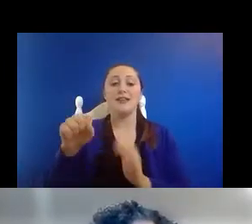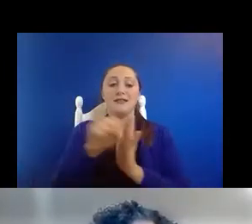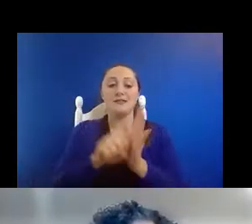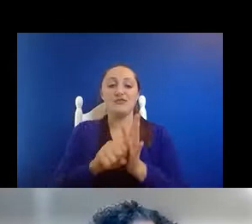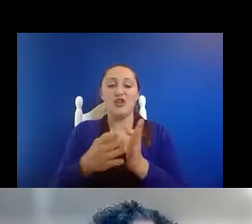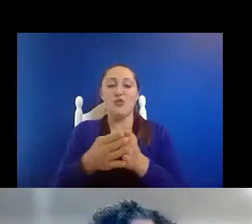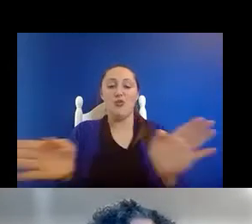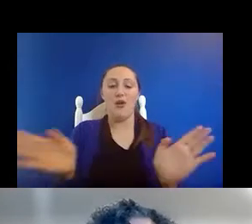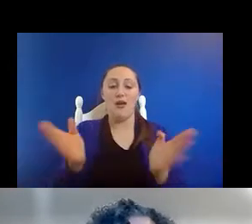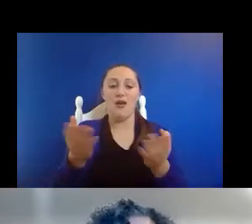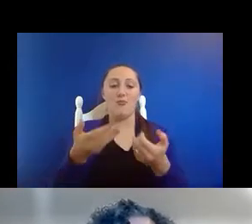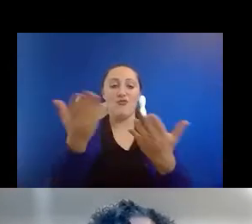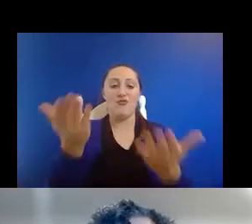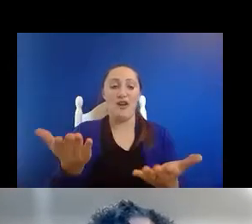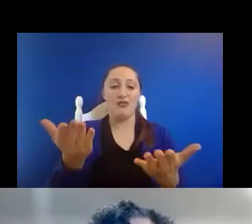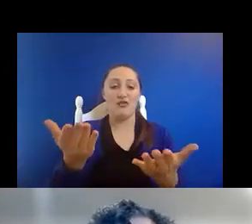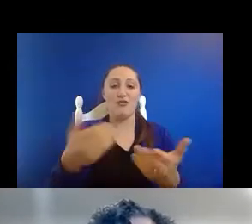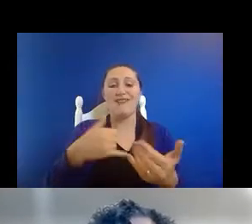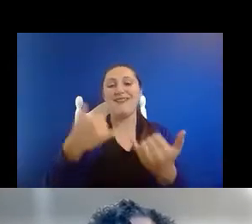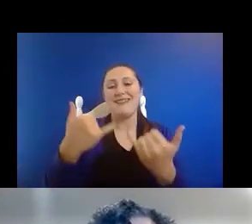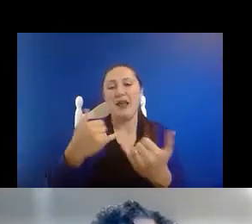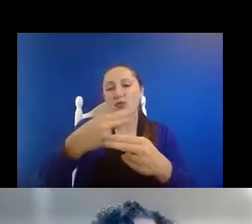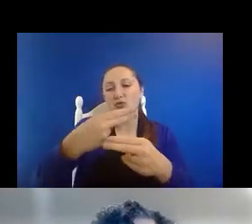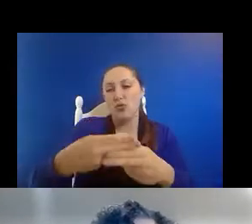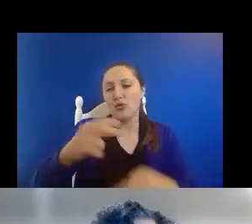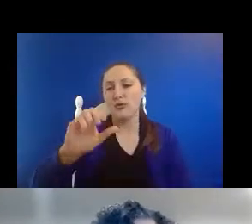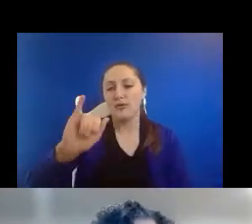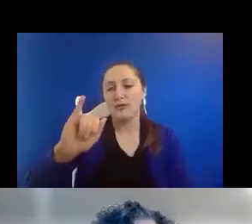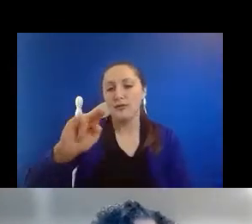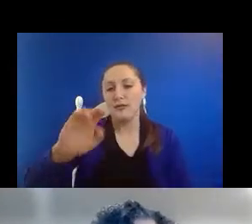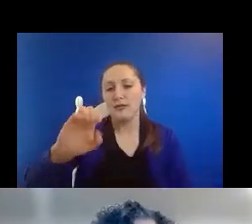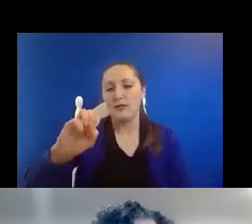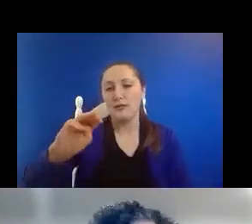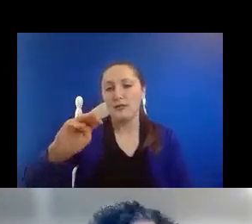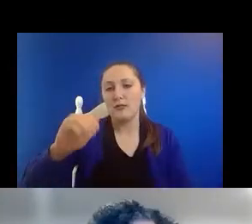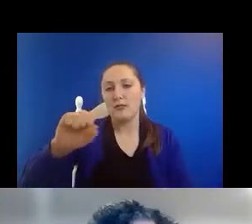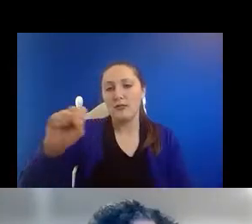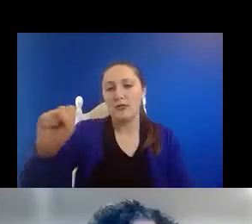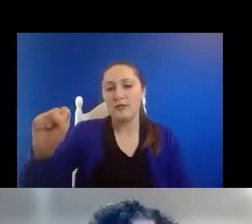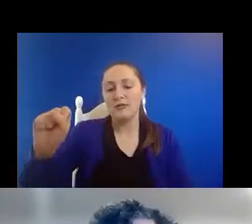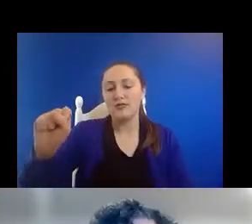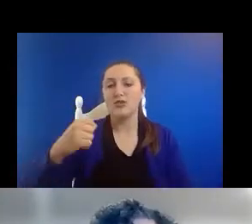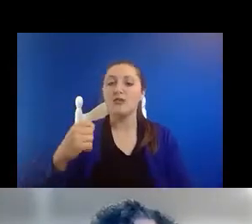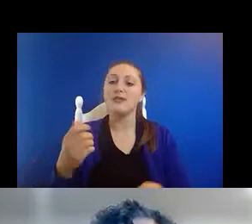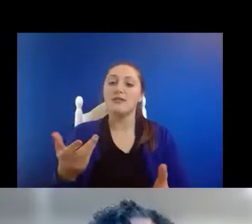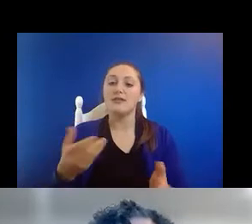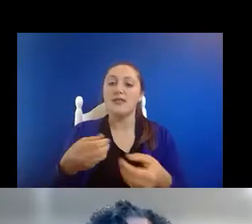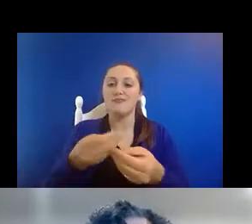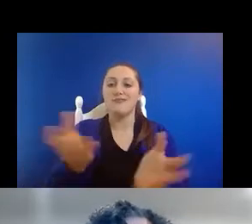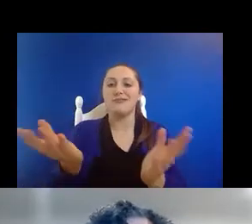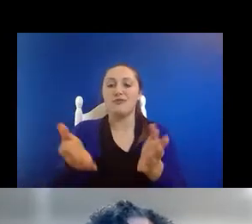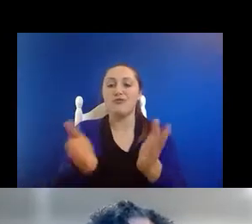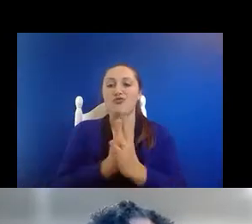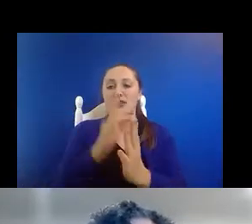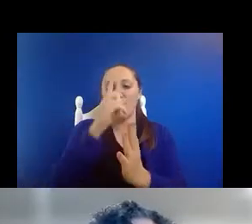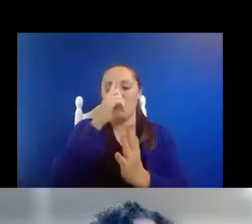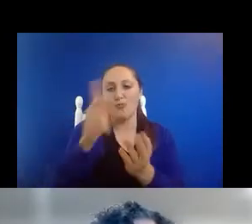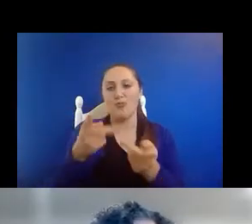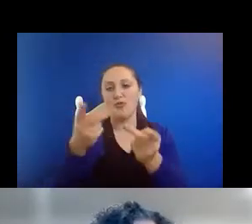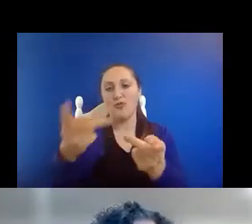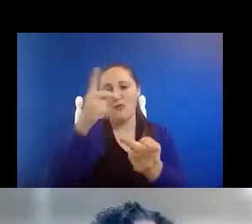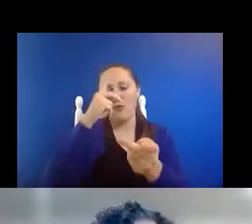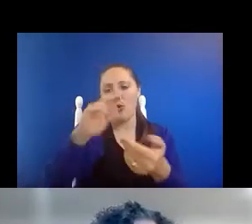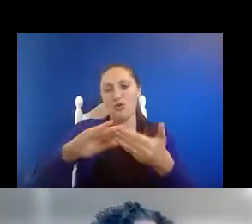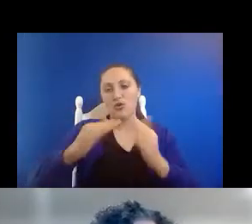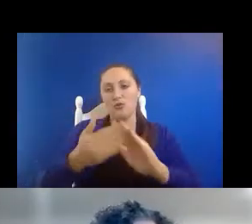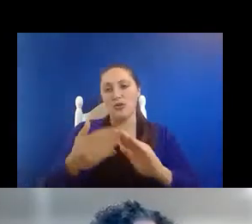now called Encompass, went on to issue requests for proposals for the community mental health agencies to apply